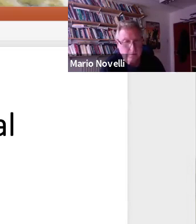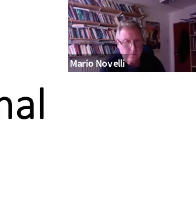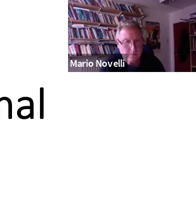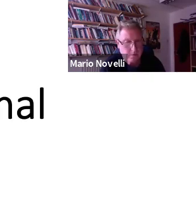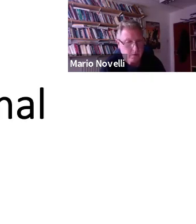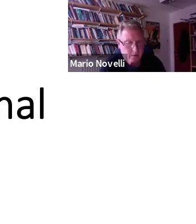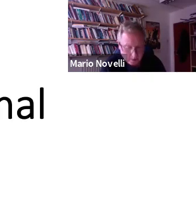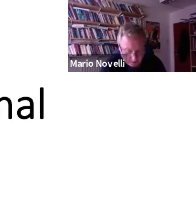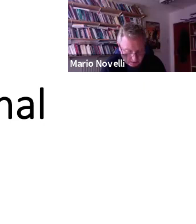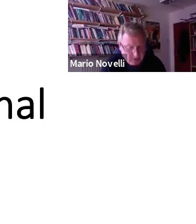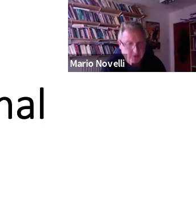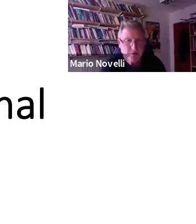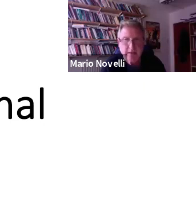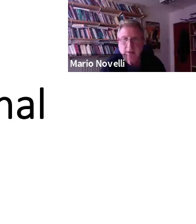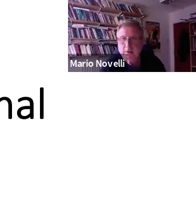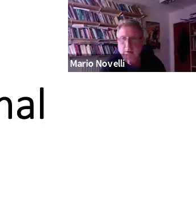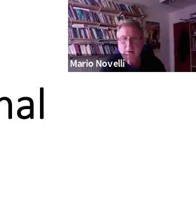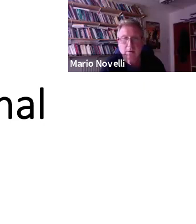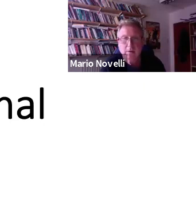Excellent.